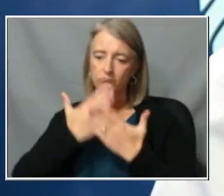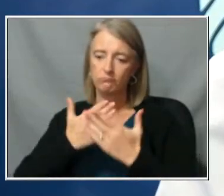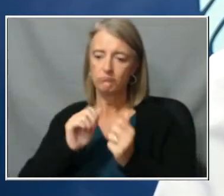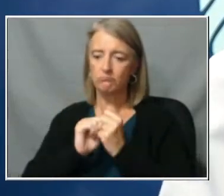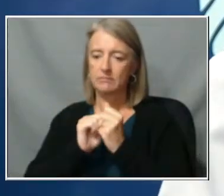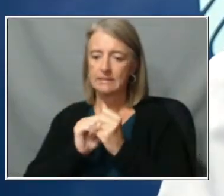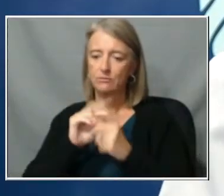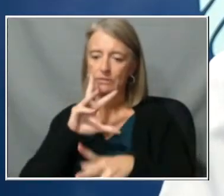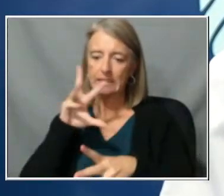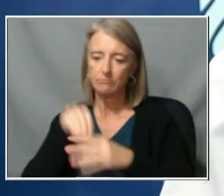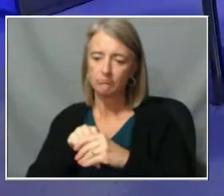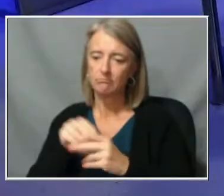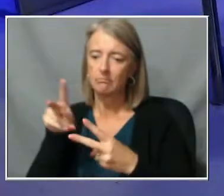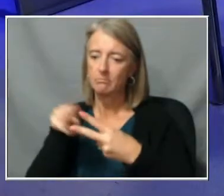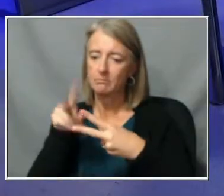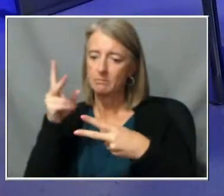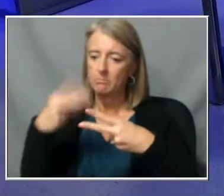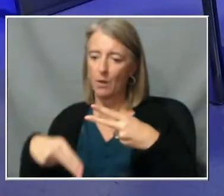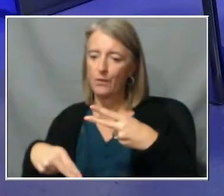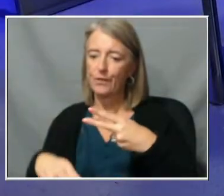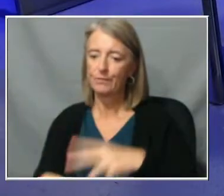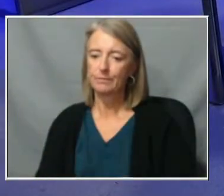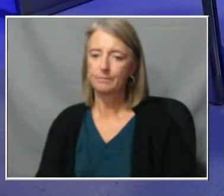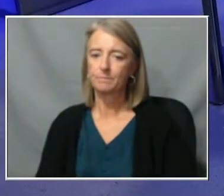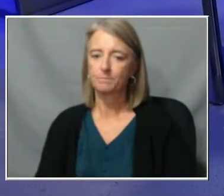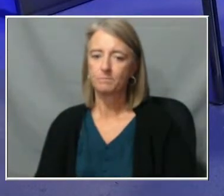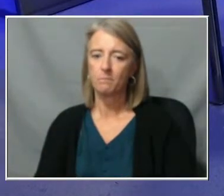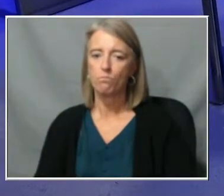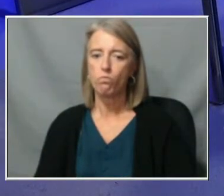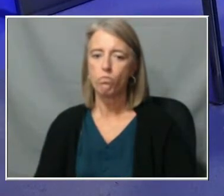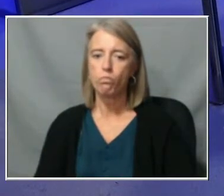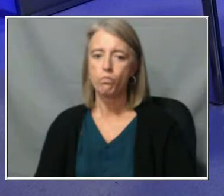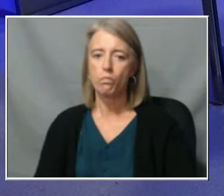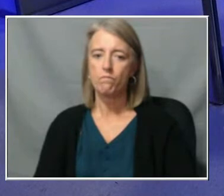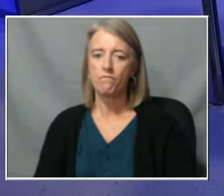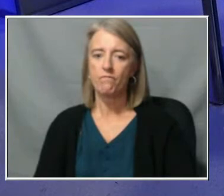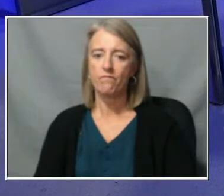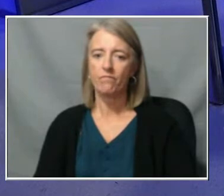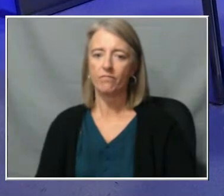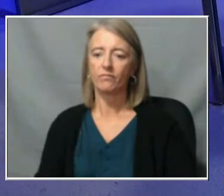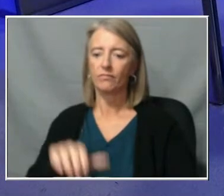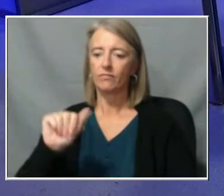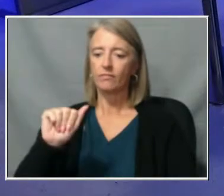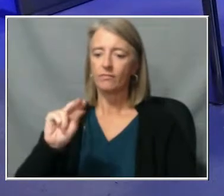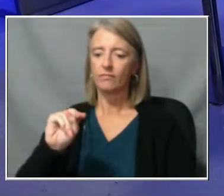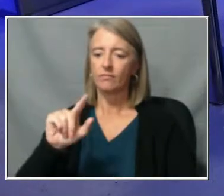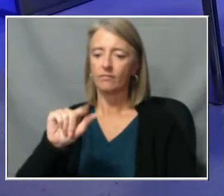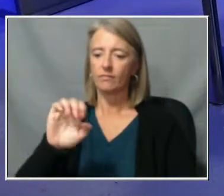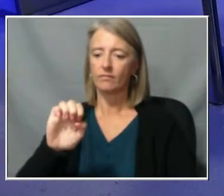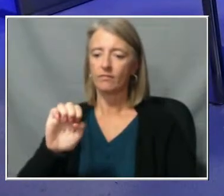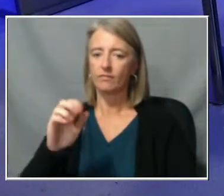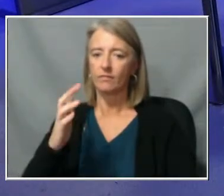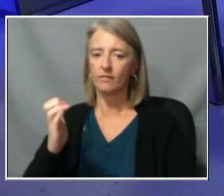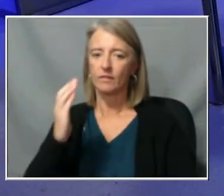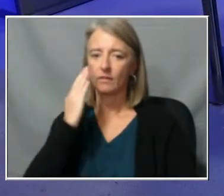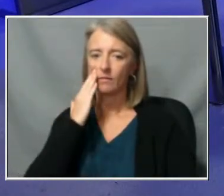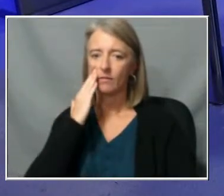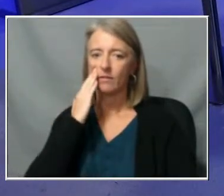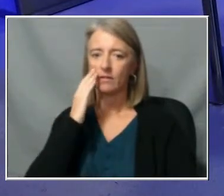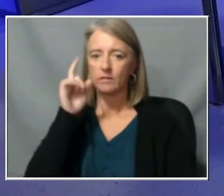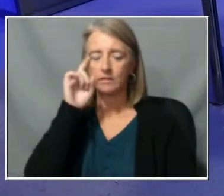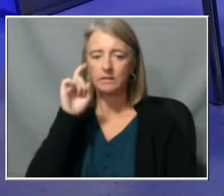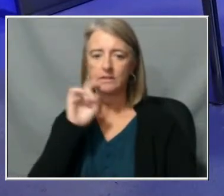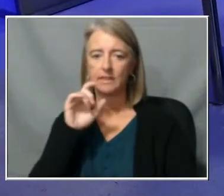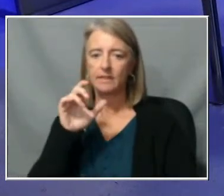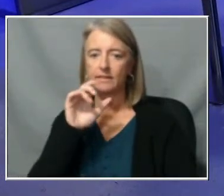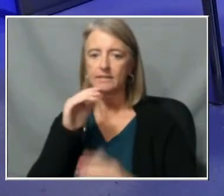package deal. Okay, some more questions. Oh, God. Okay, Angie wants to know, is sex safe at any age?